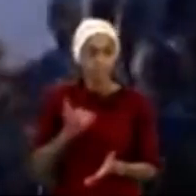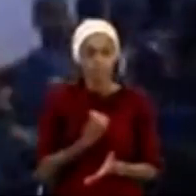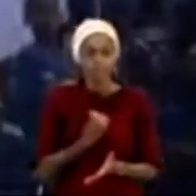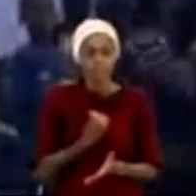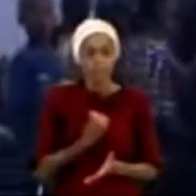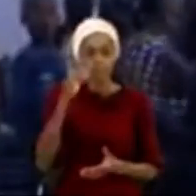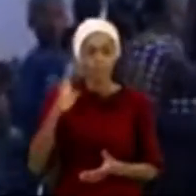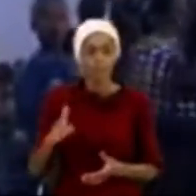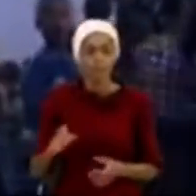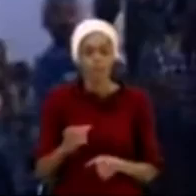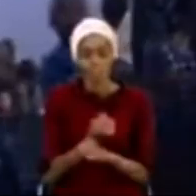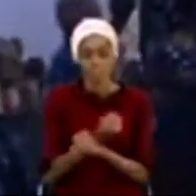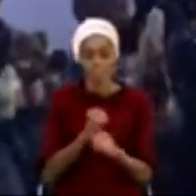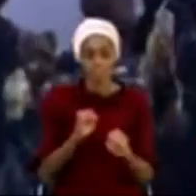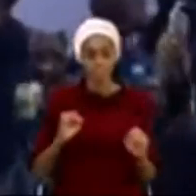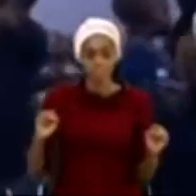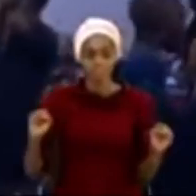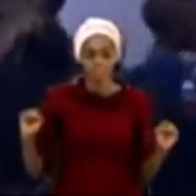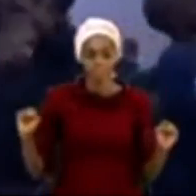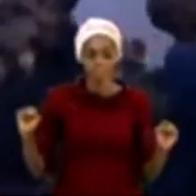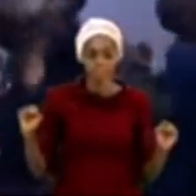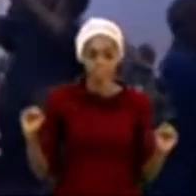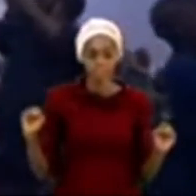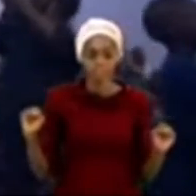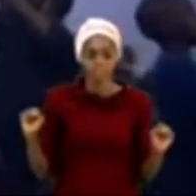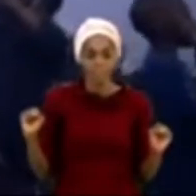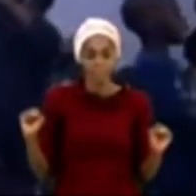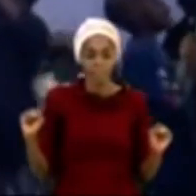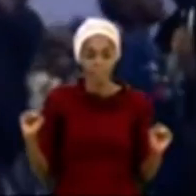saves. Our God